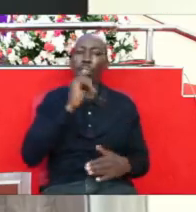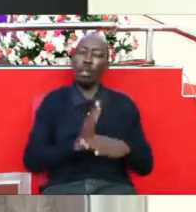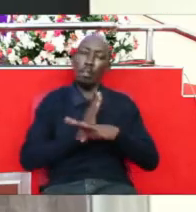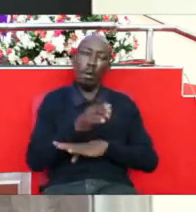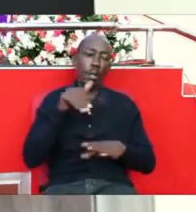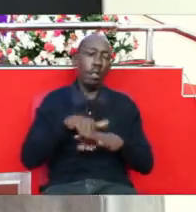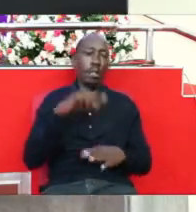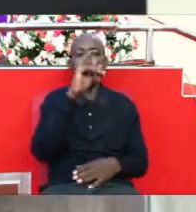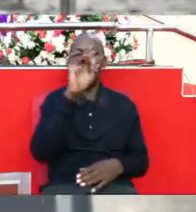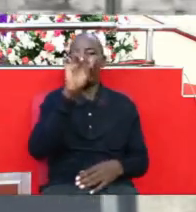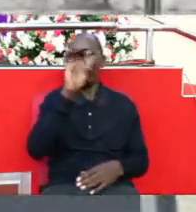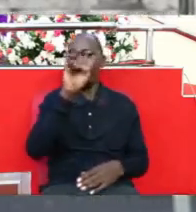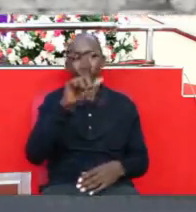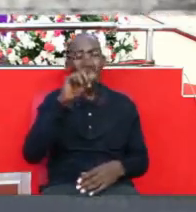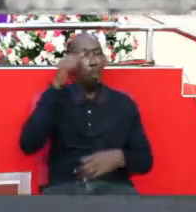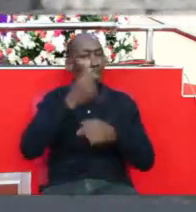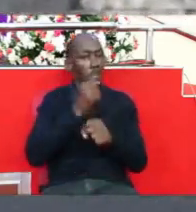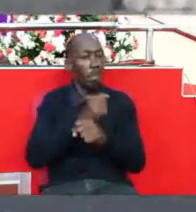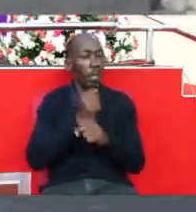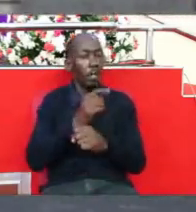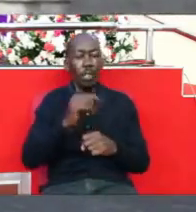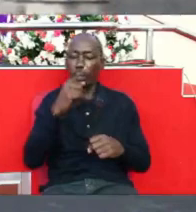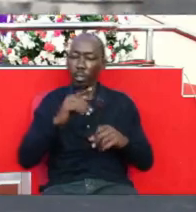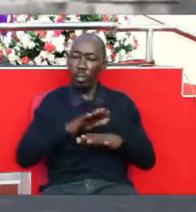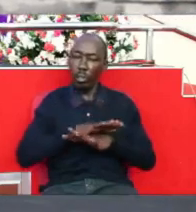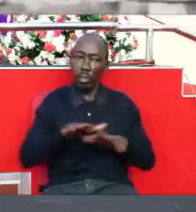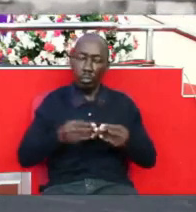Gilead that makes the sin source.